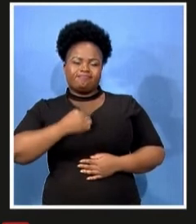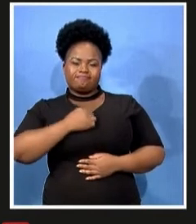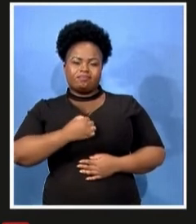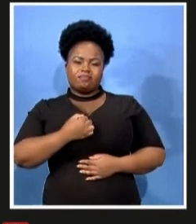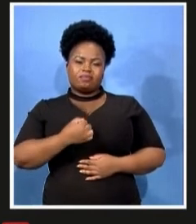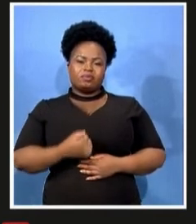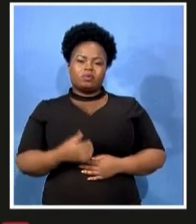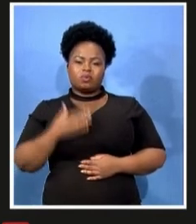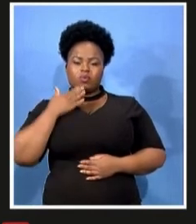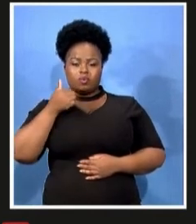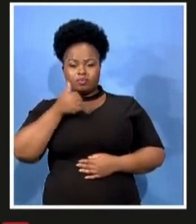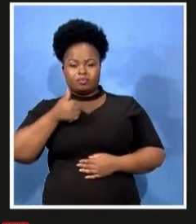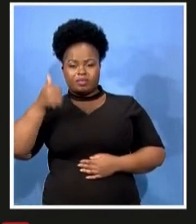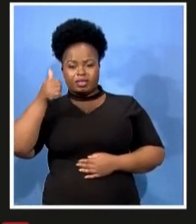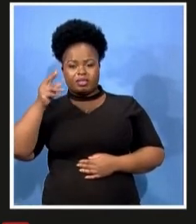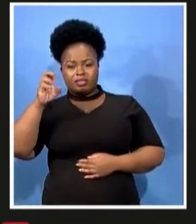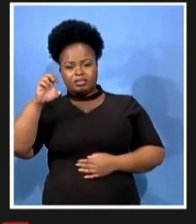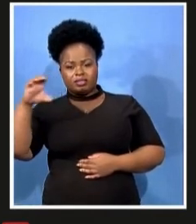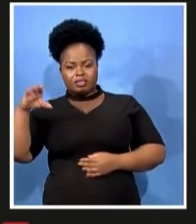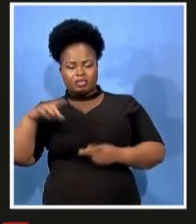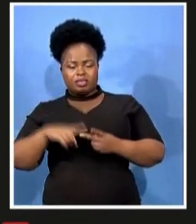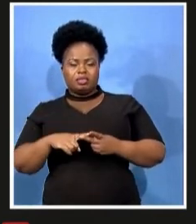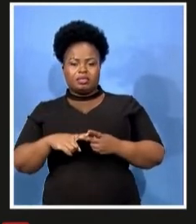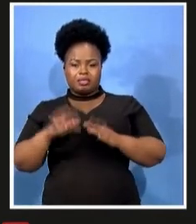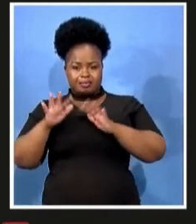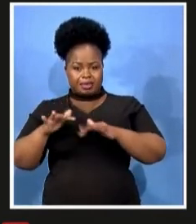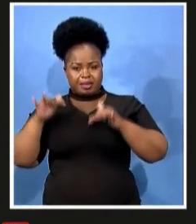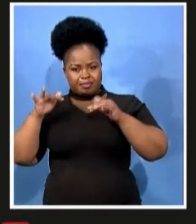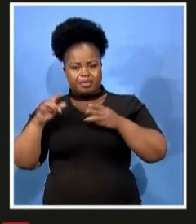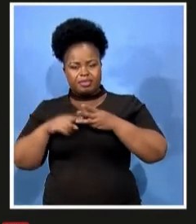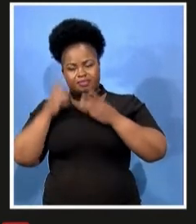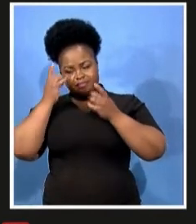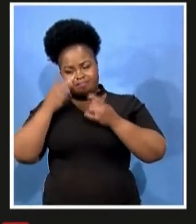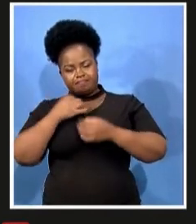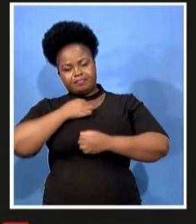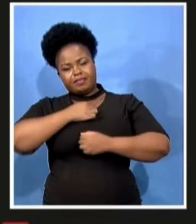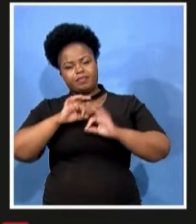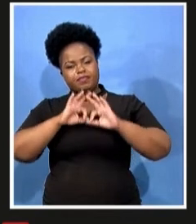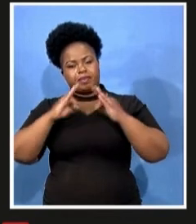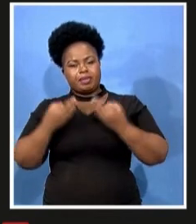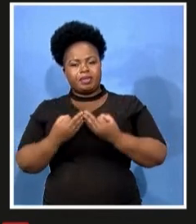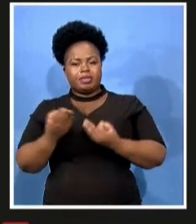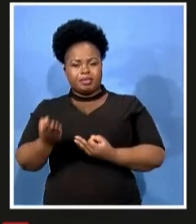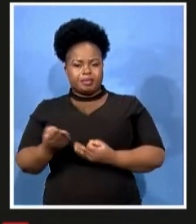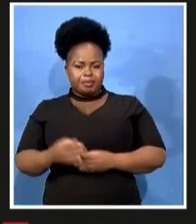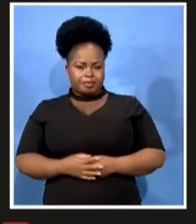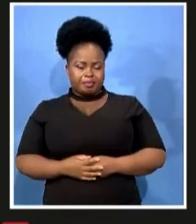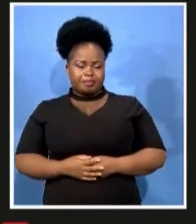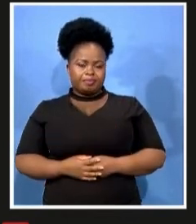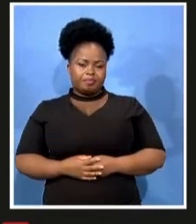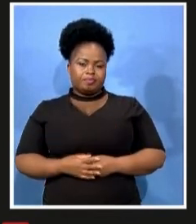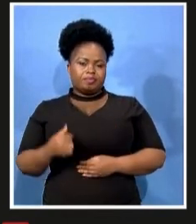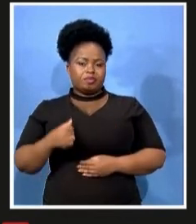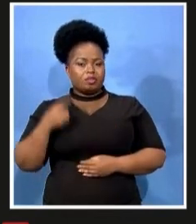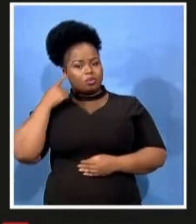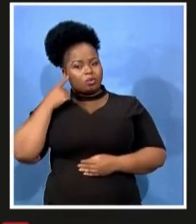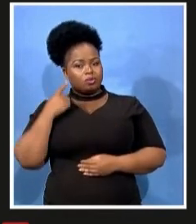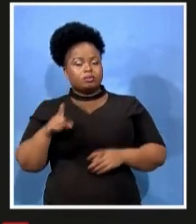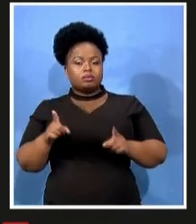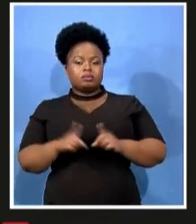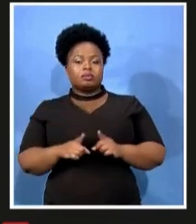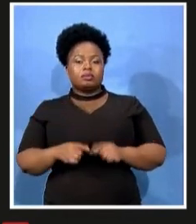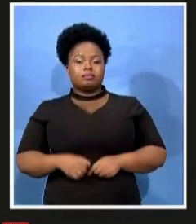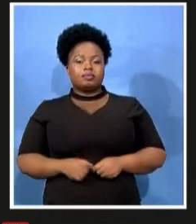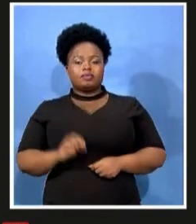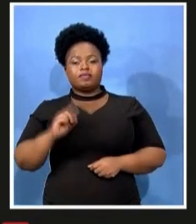her family, but I just thought maybe we would also say in the first meeting of the Portfolio Committee